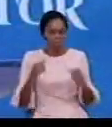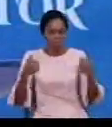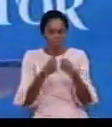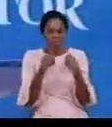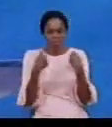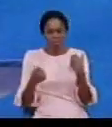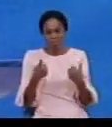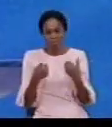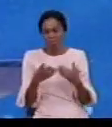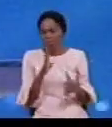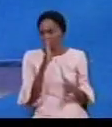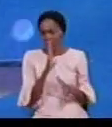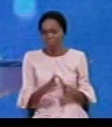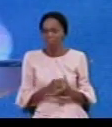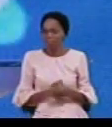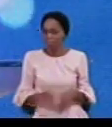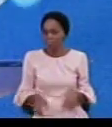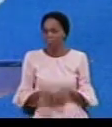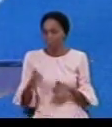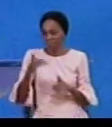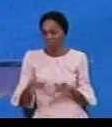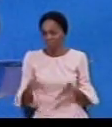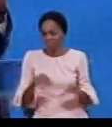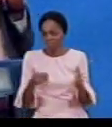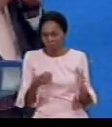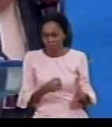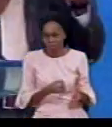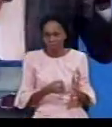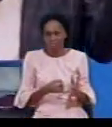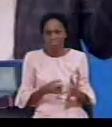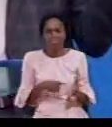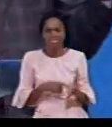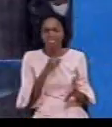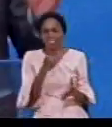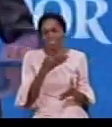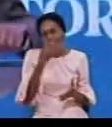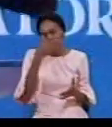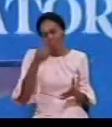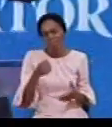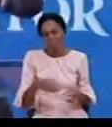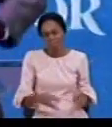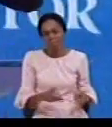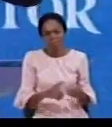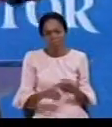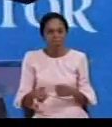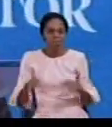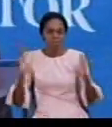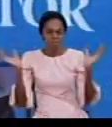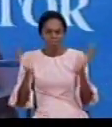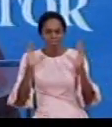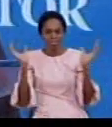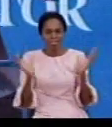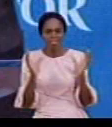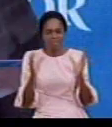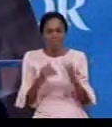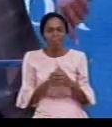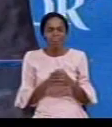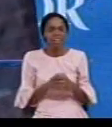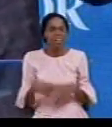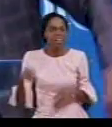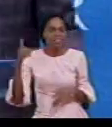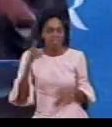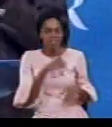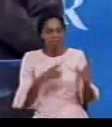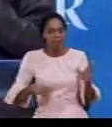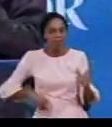believe God did it. This is the best way to celebrate, you know. The Lord did it the very first GCK,